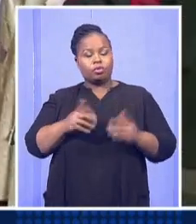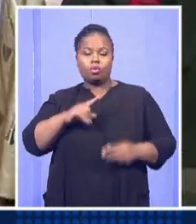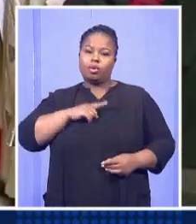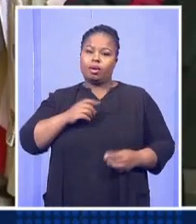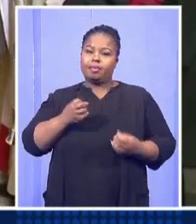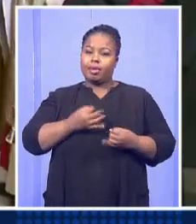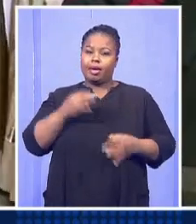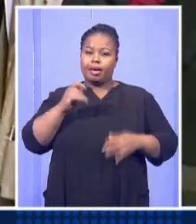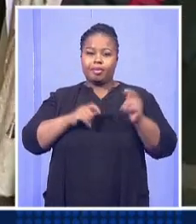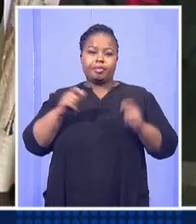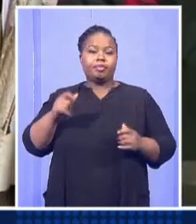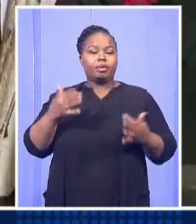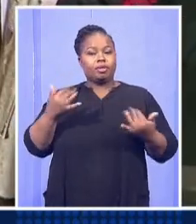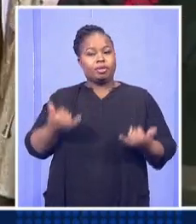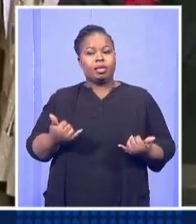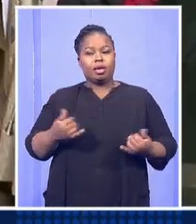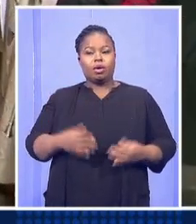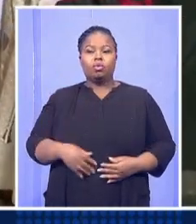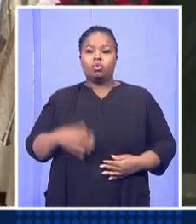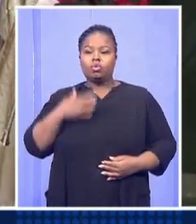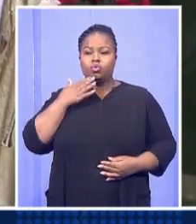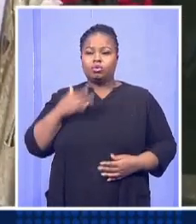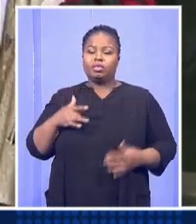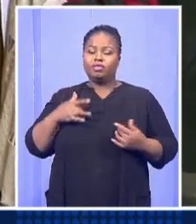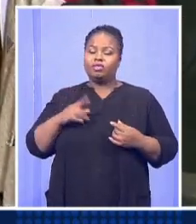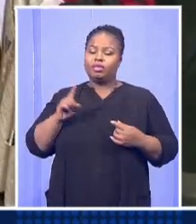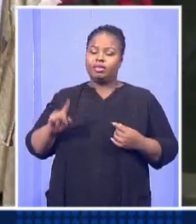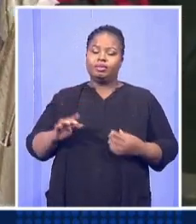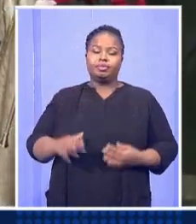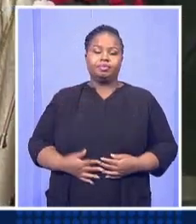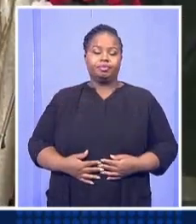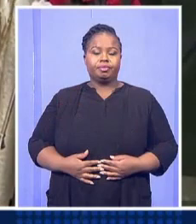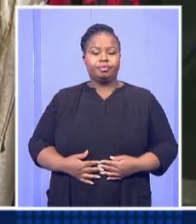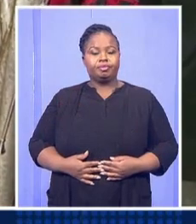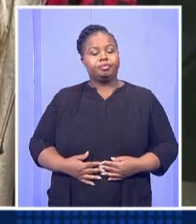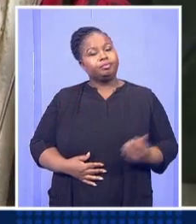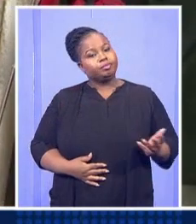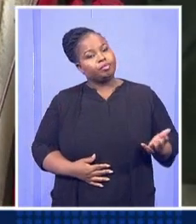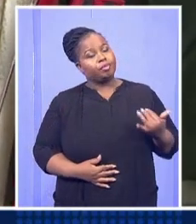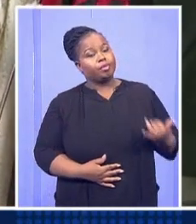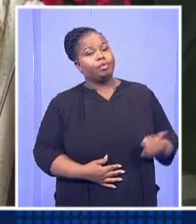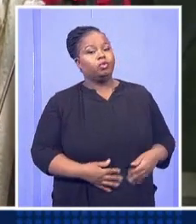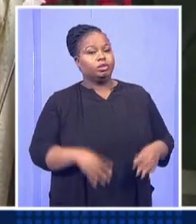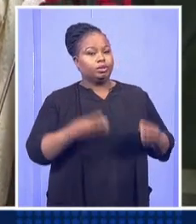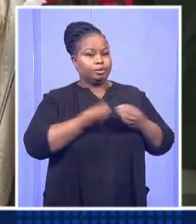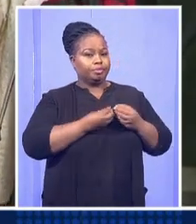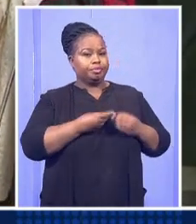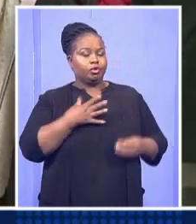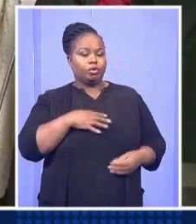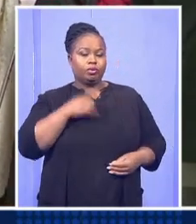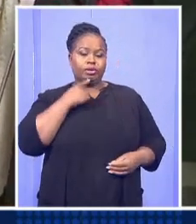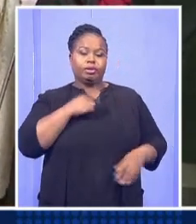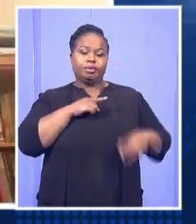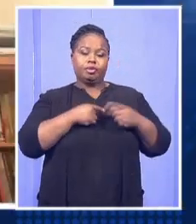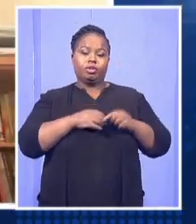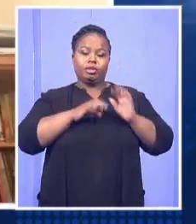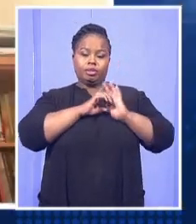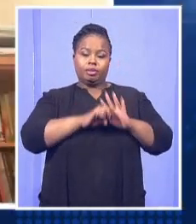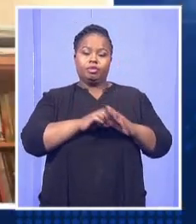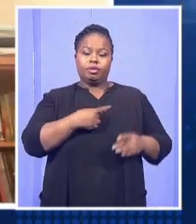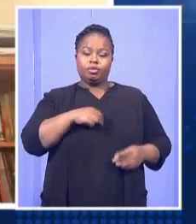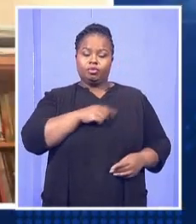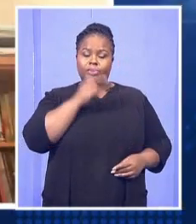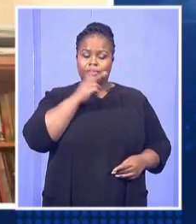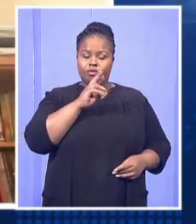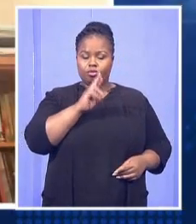people can live with that rather than with an absolute monarch. Yeah, I mean, there's certainly something to be said about the example that we see from the UK in